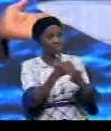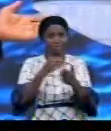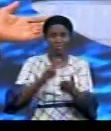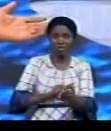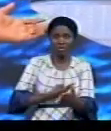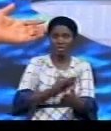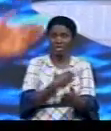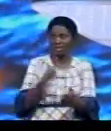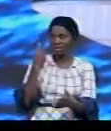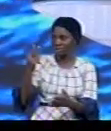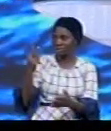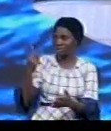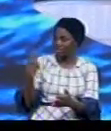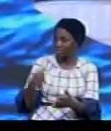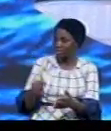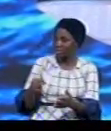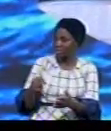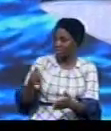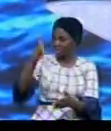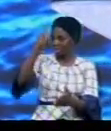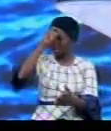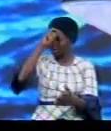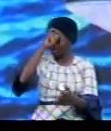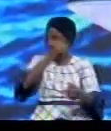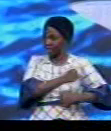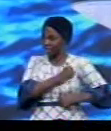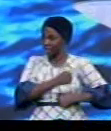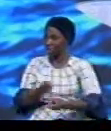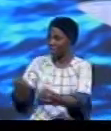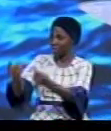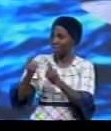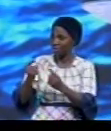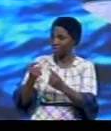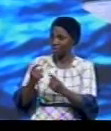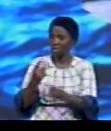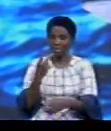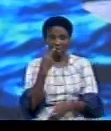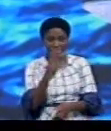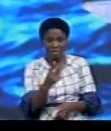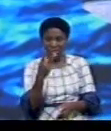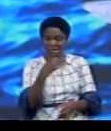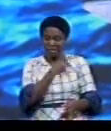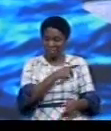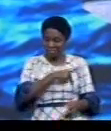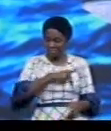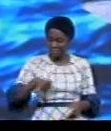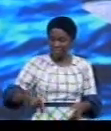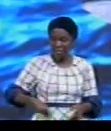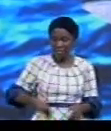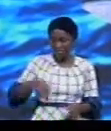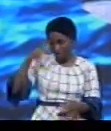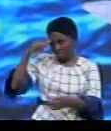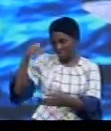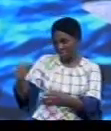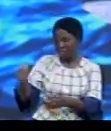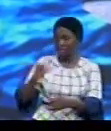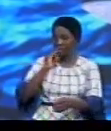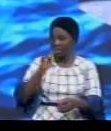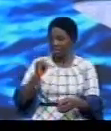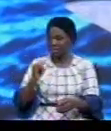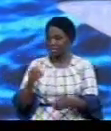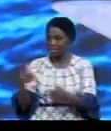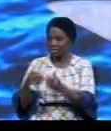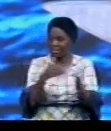the Egyptian army. Even Pharaoh himself is leading the army. And he said, I'll get them